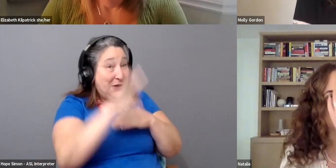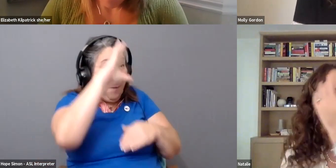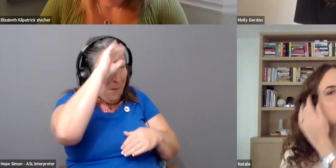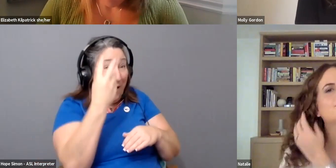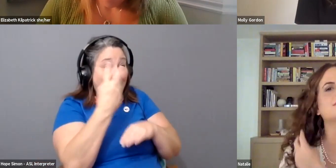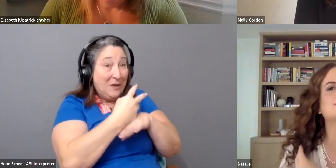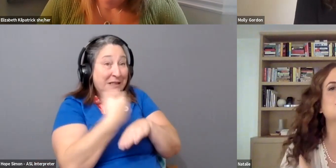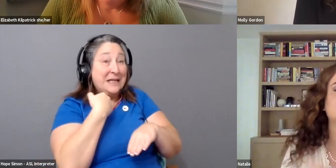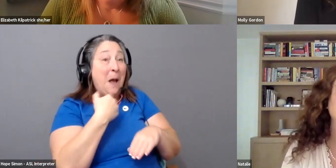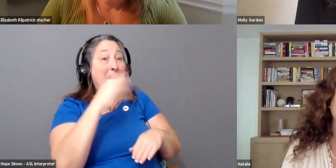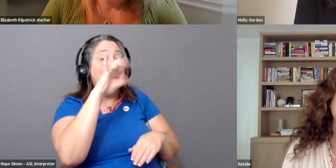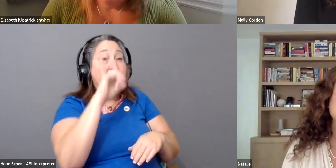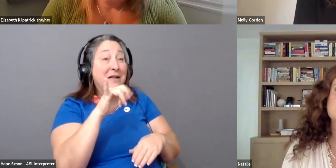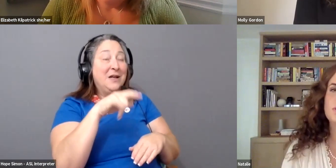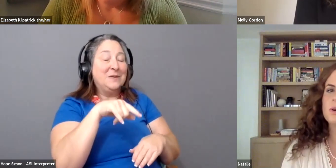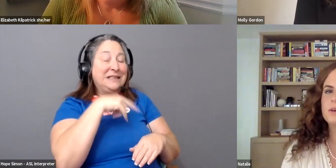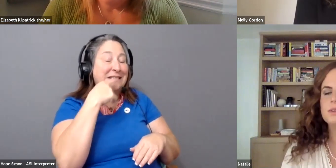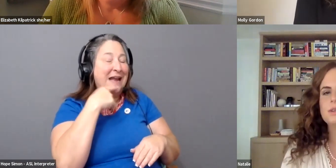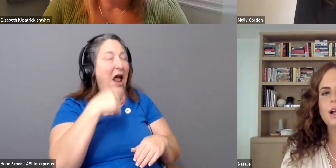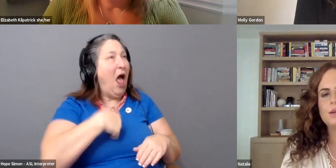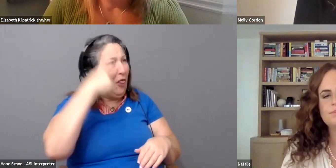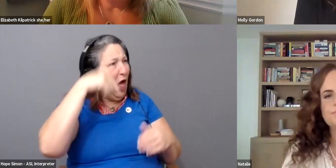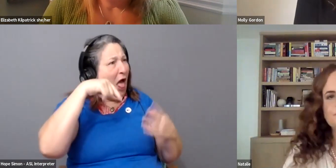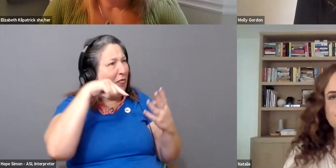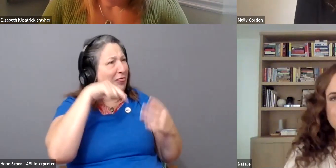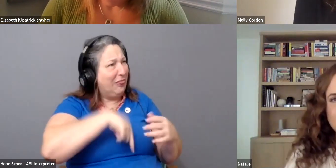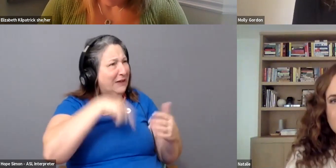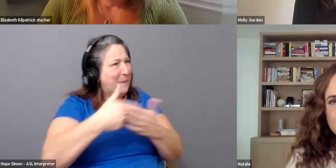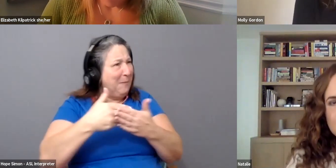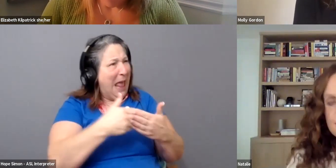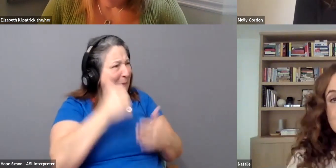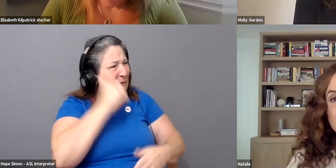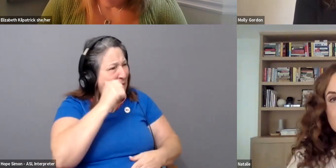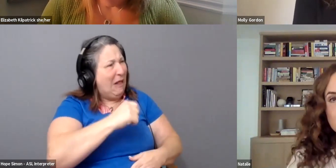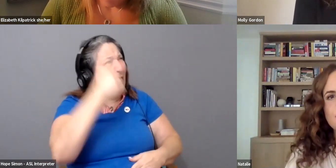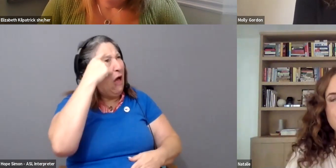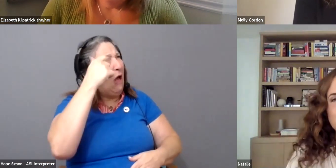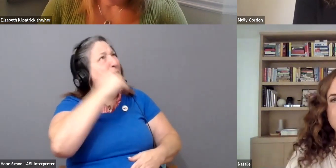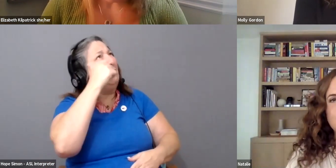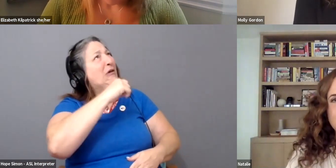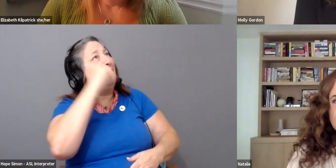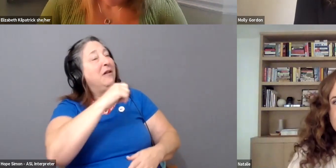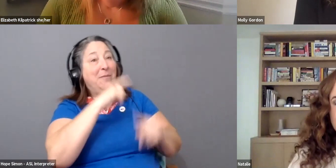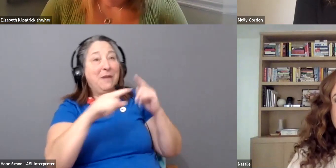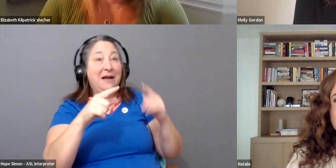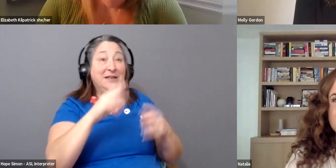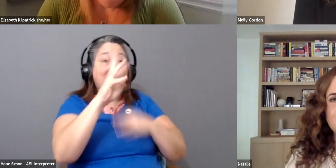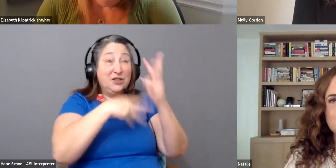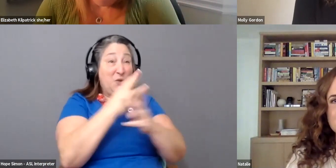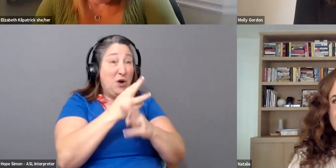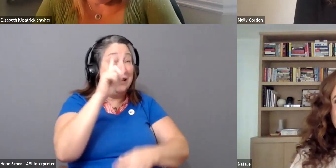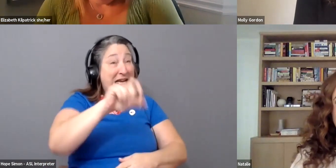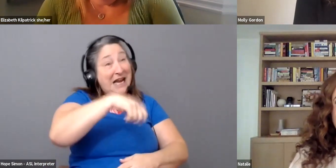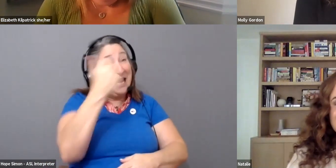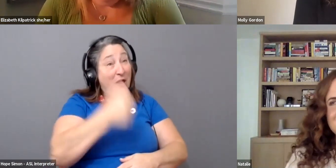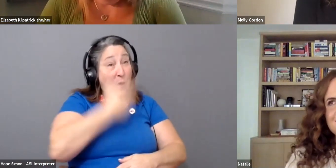will tell you, I was convinced this one was a girl. Because does the world need another white guy? We can leave that to